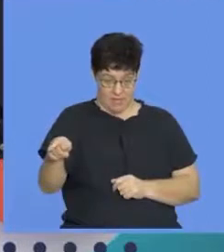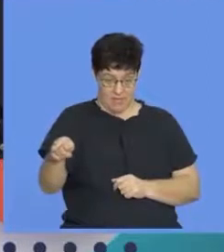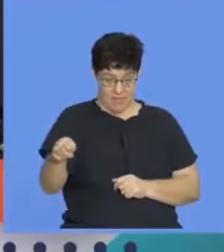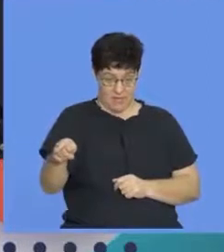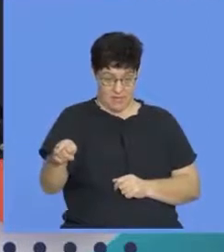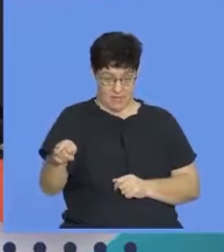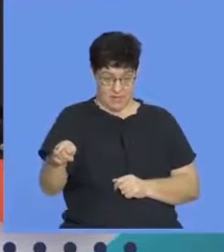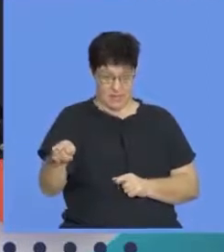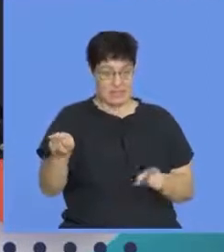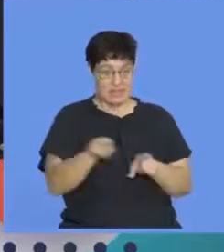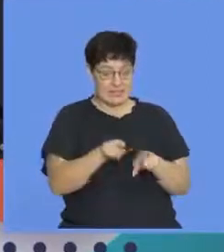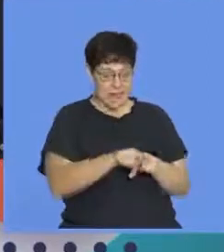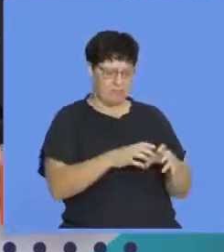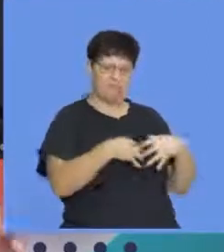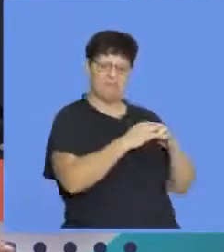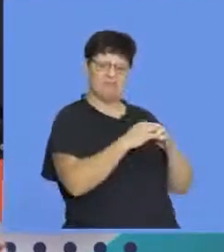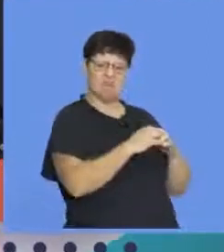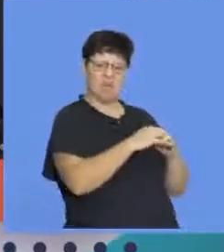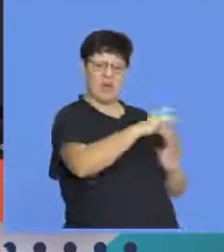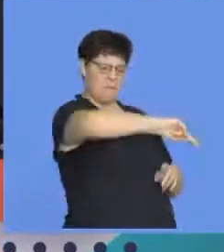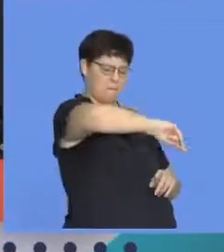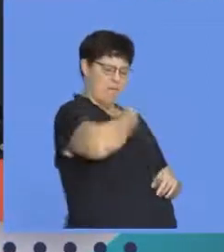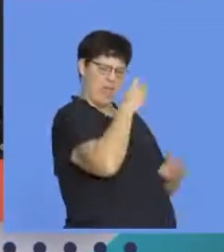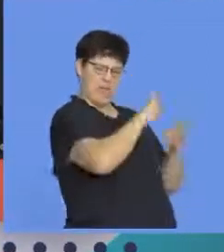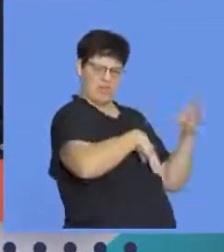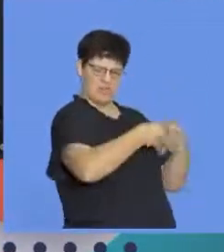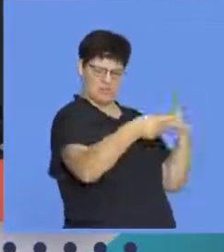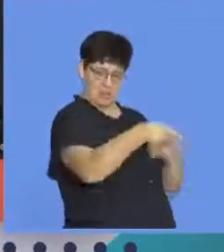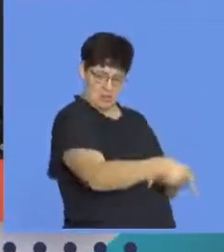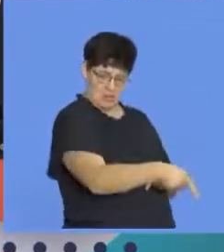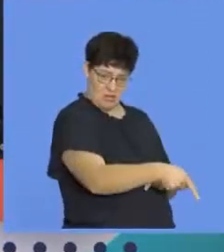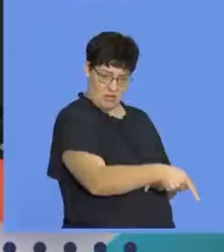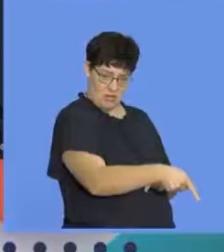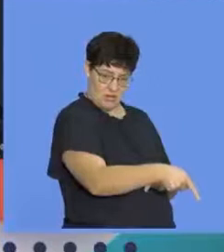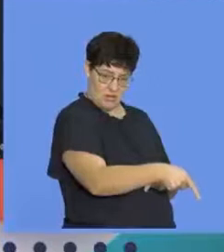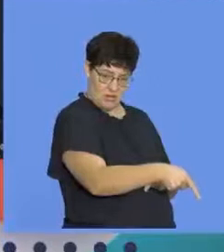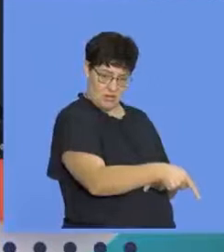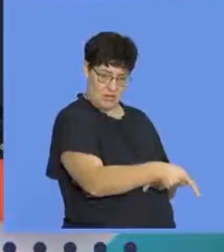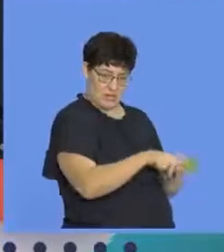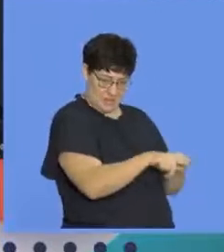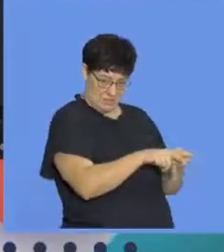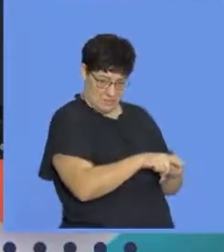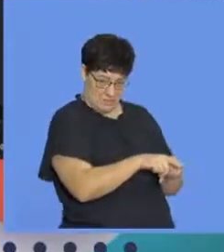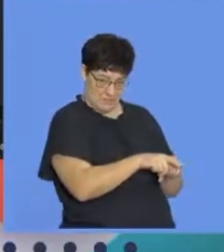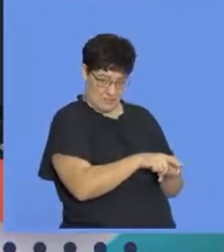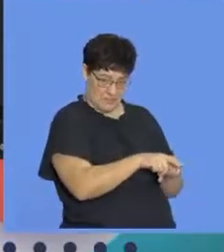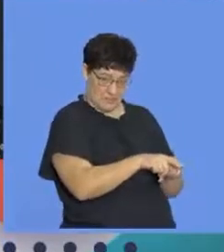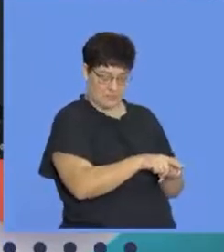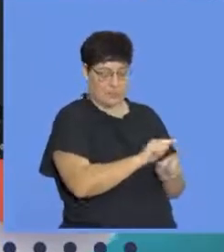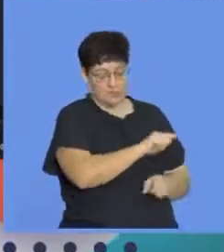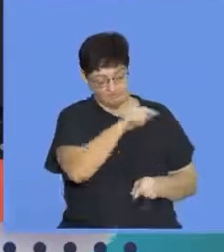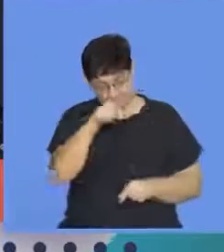like we drew up a debtors collection schedule when it came to the debtors, the receipts from our